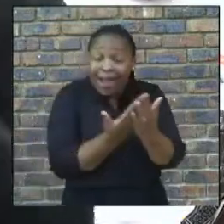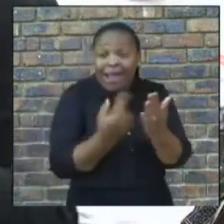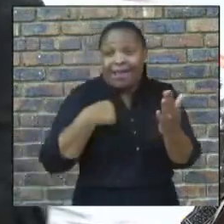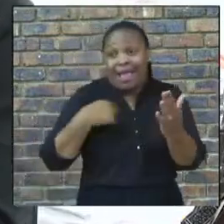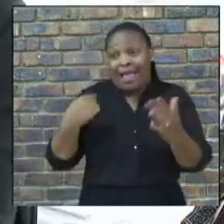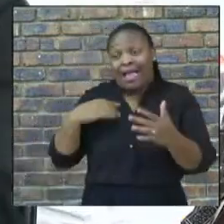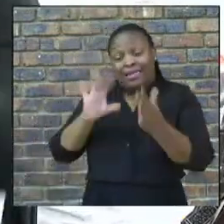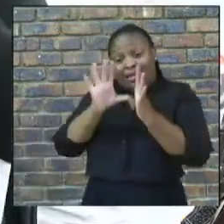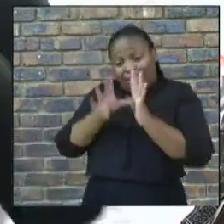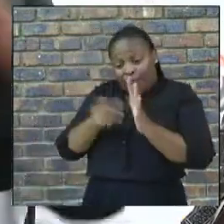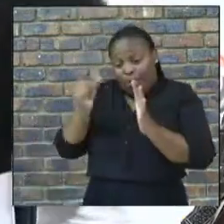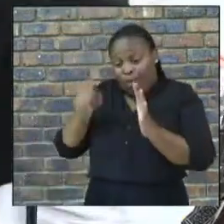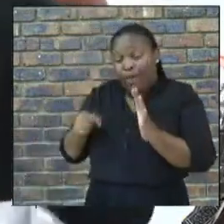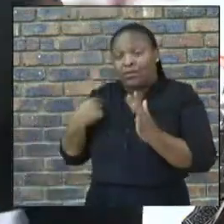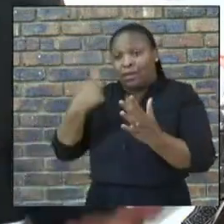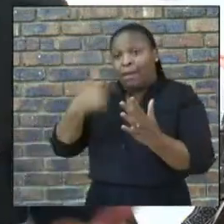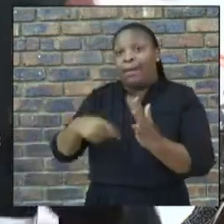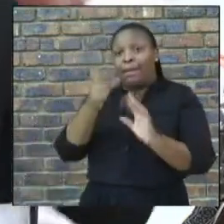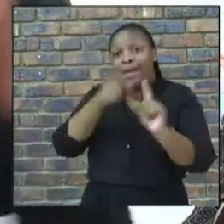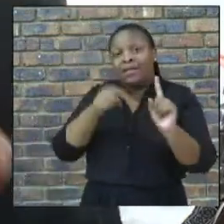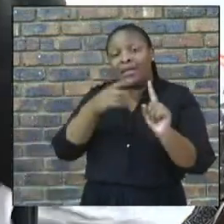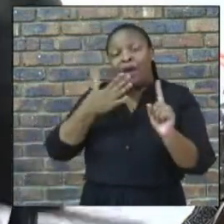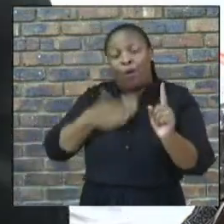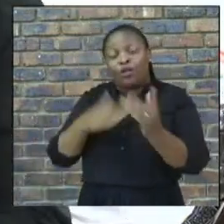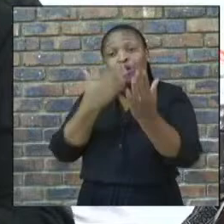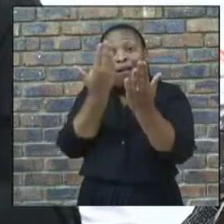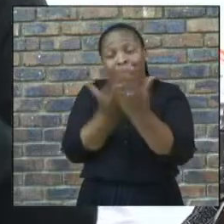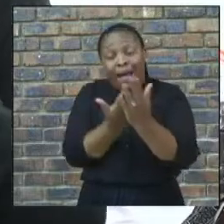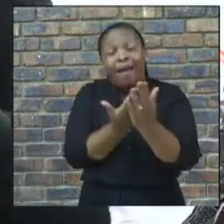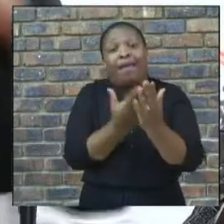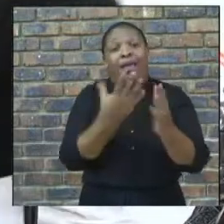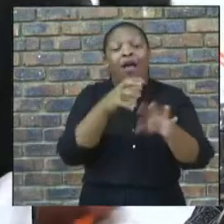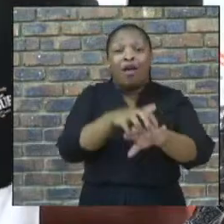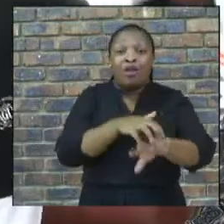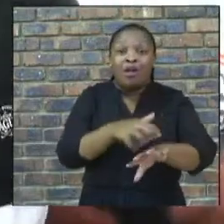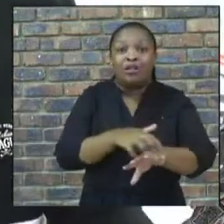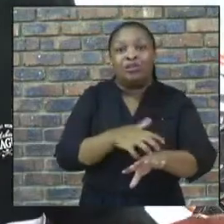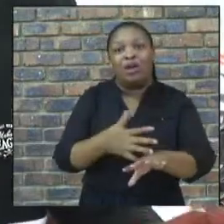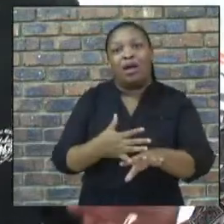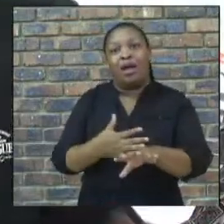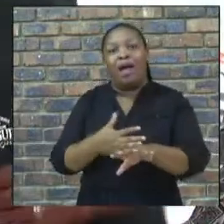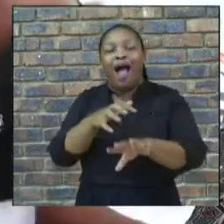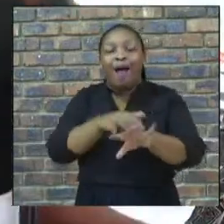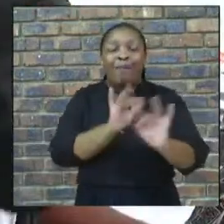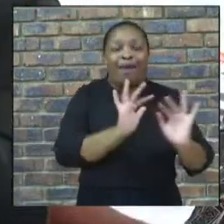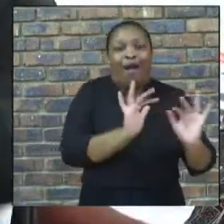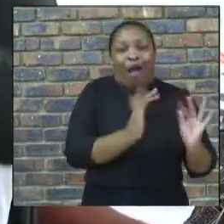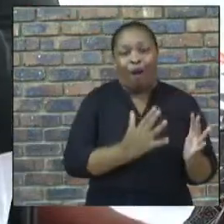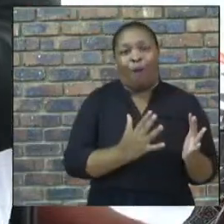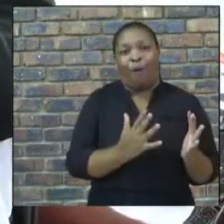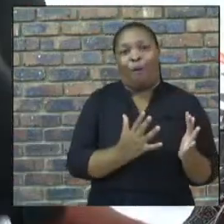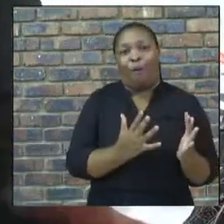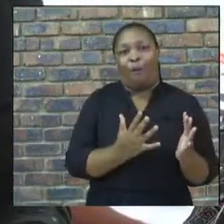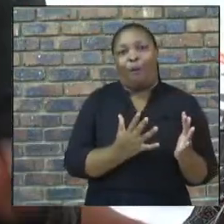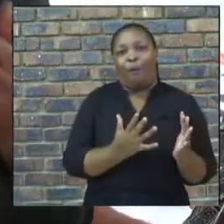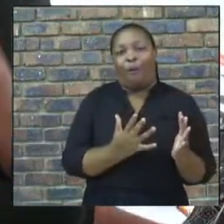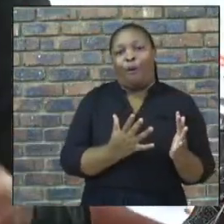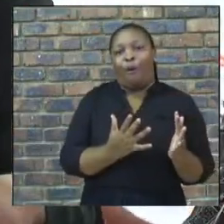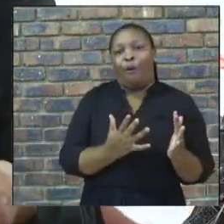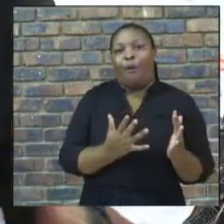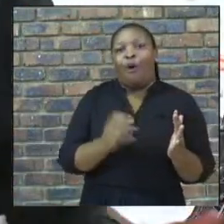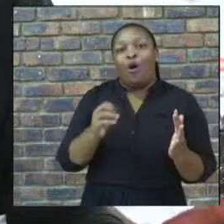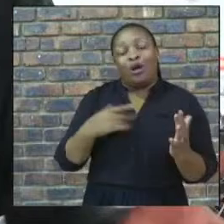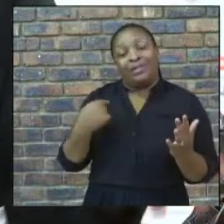government le labantu ababa disabled ngoba befuna or baba disabled because it's